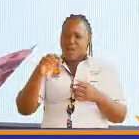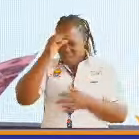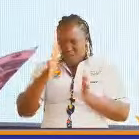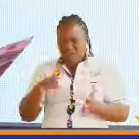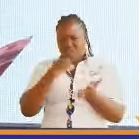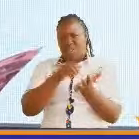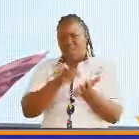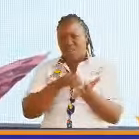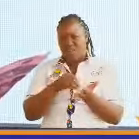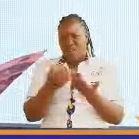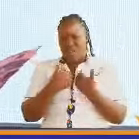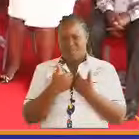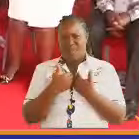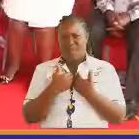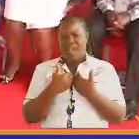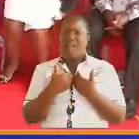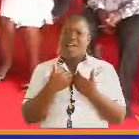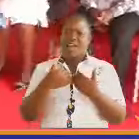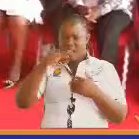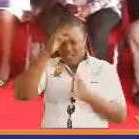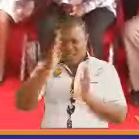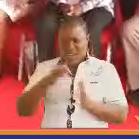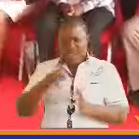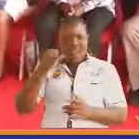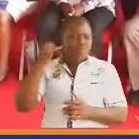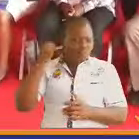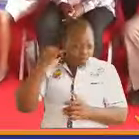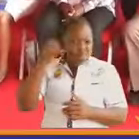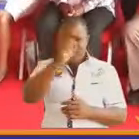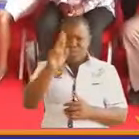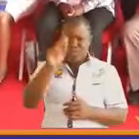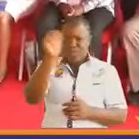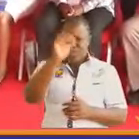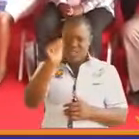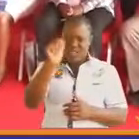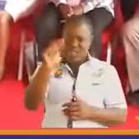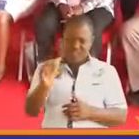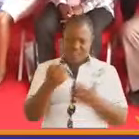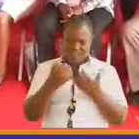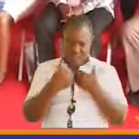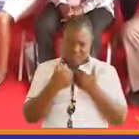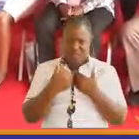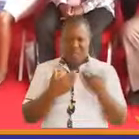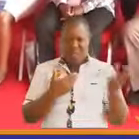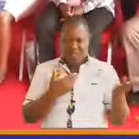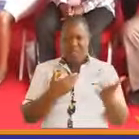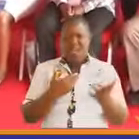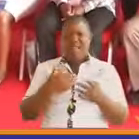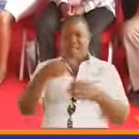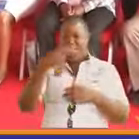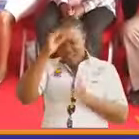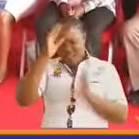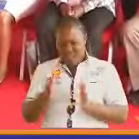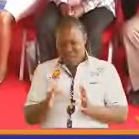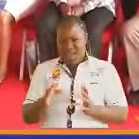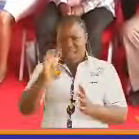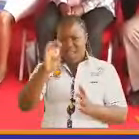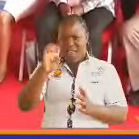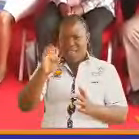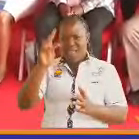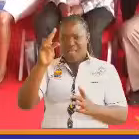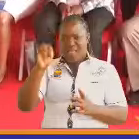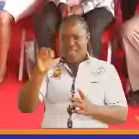Ndeti, Governor of Nakuru here, Her Excellency Susan Kihika, Governor of Embu here, Her Excellency, she's also chairman.